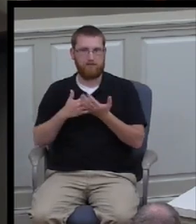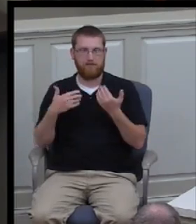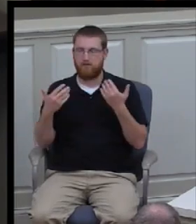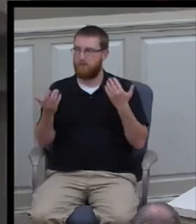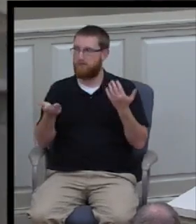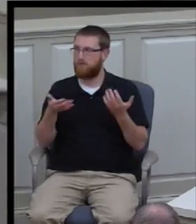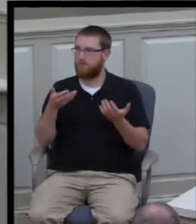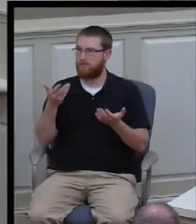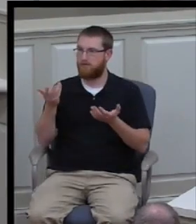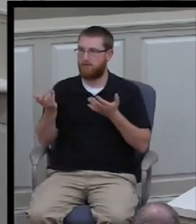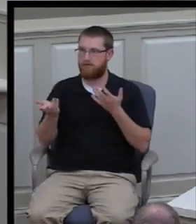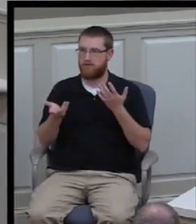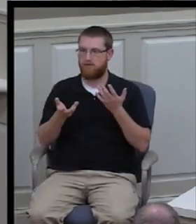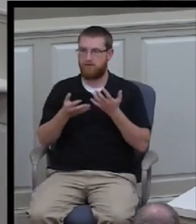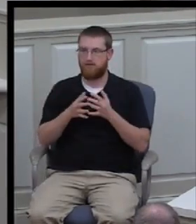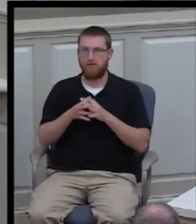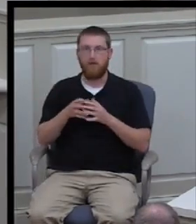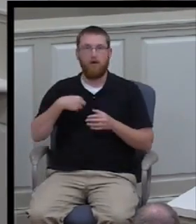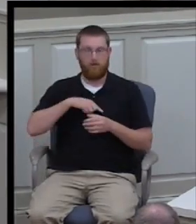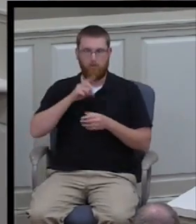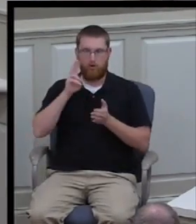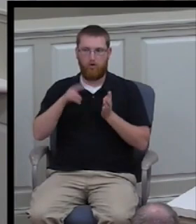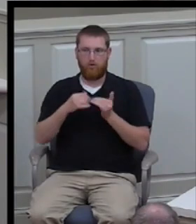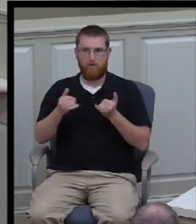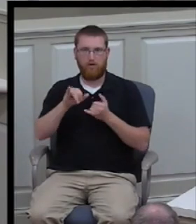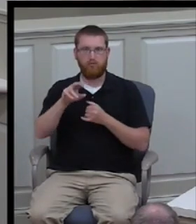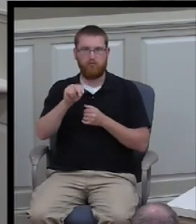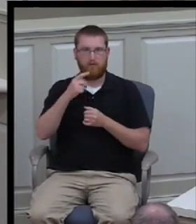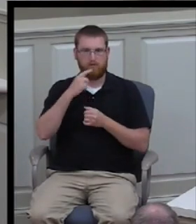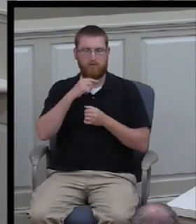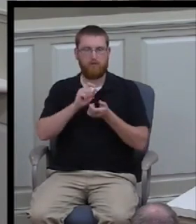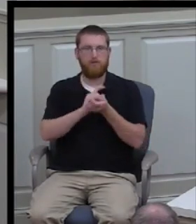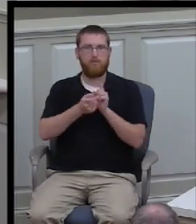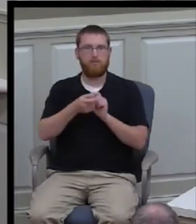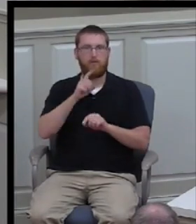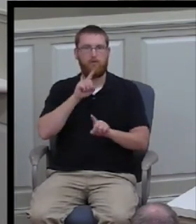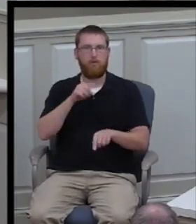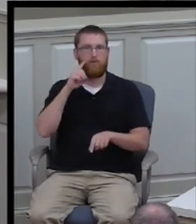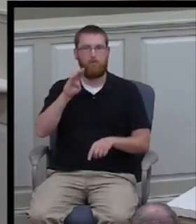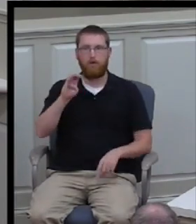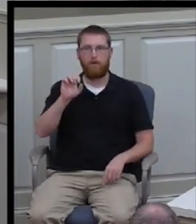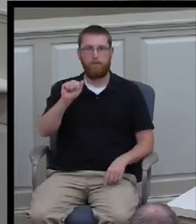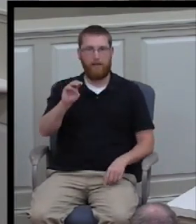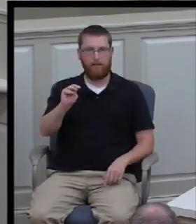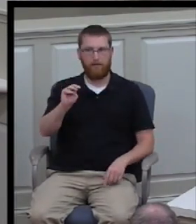No, with this here, what we're looking at is just the change order for the beams. For your request, I'm sorry if I led